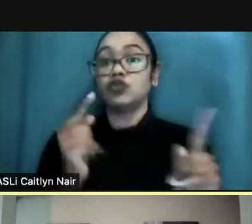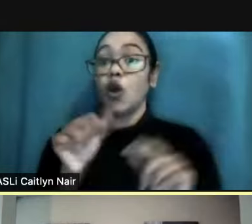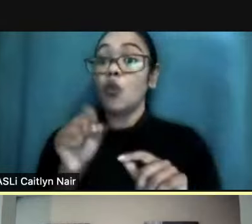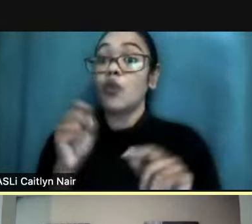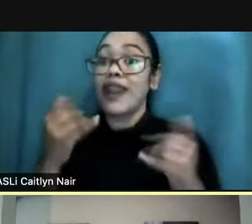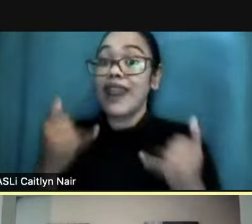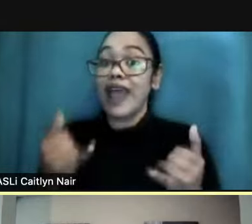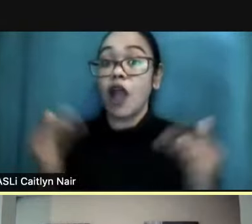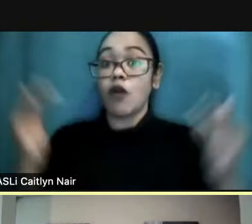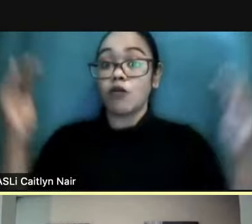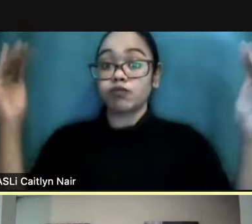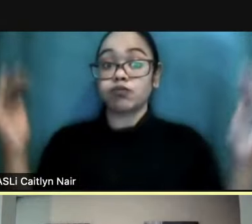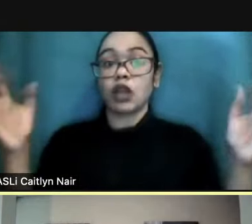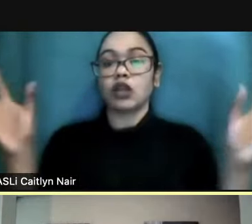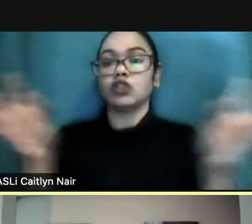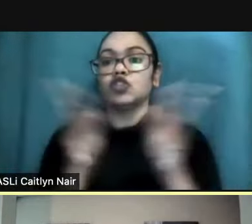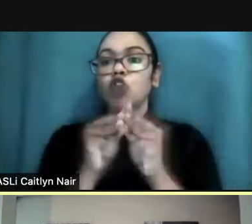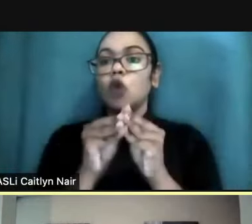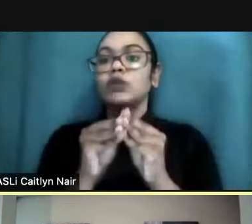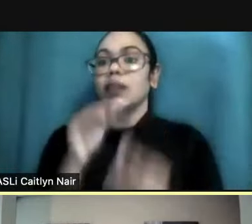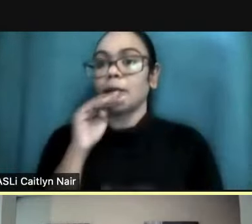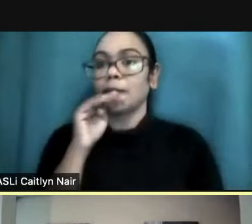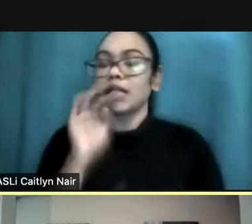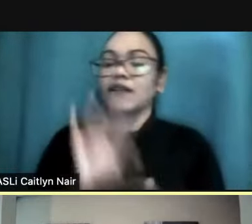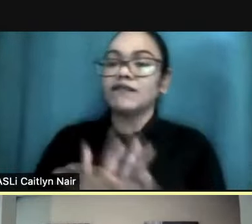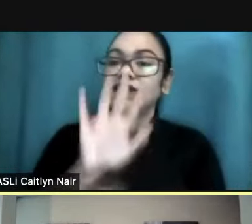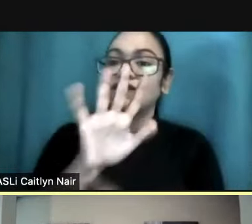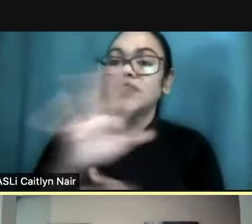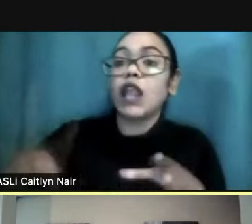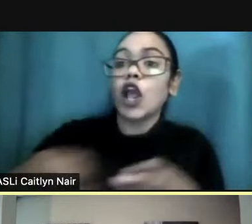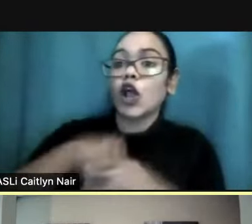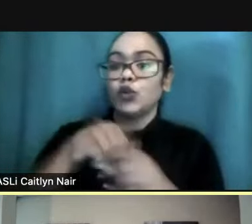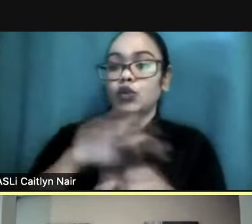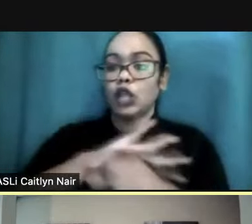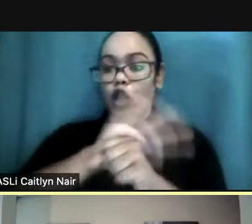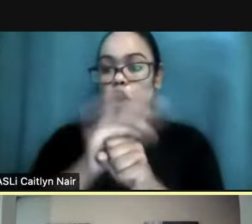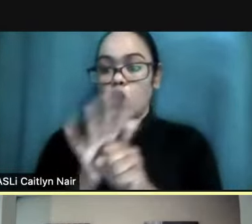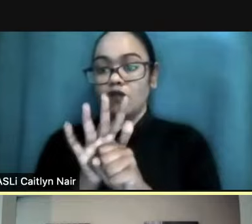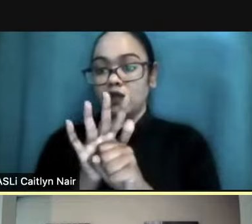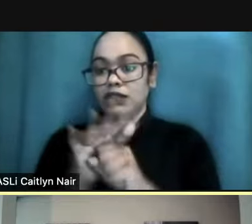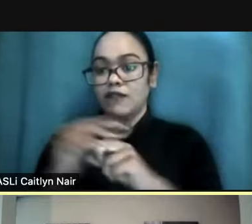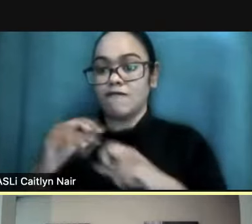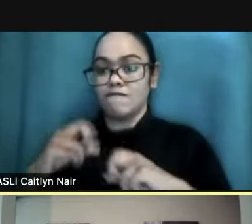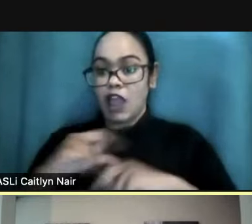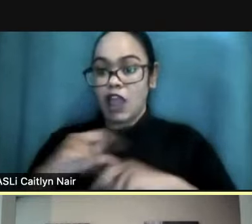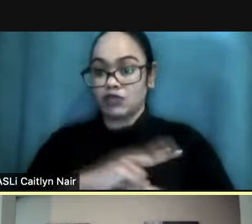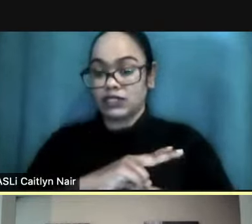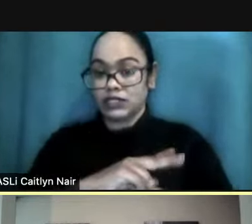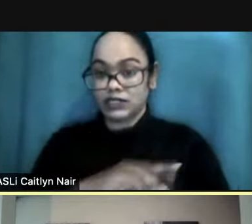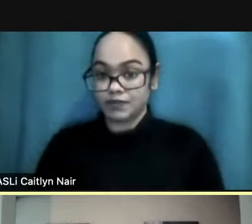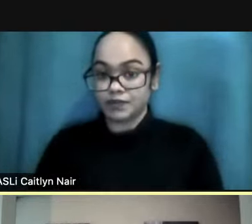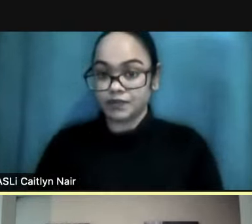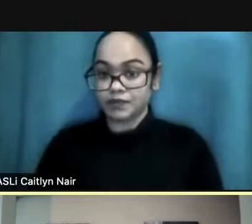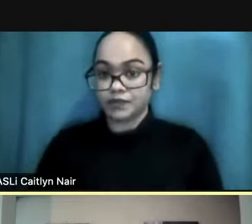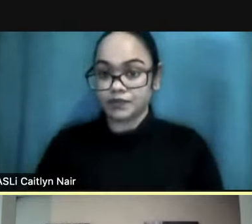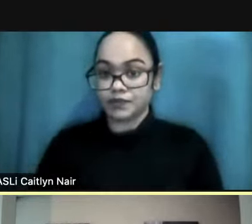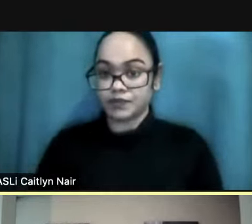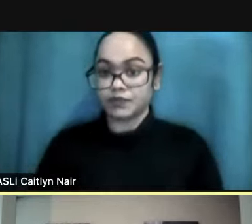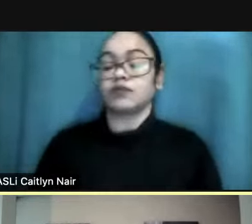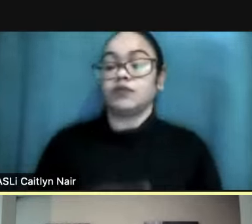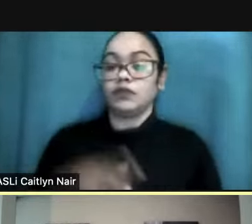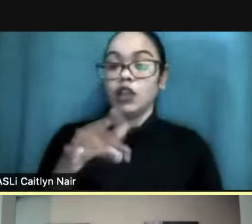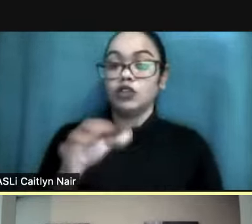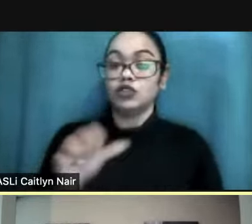50 mutations. Many very, very different from other circulating variants of concern or variant of interest.